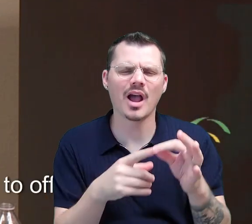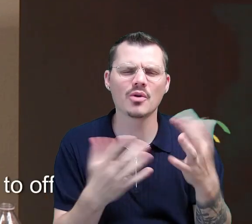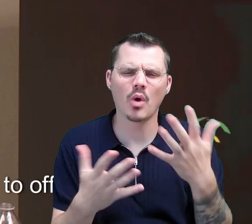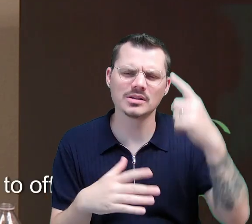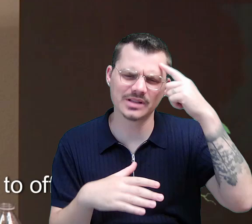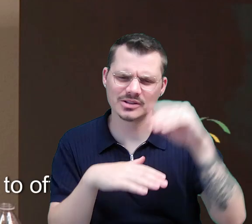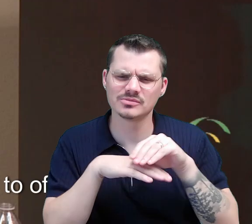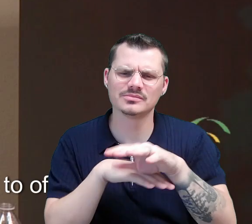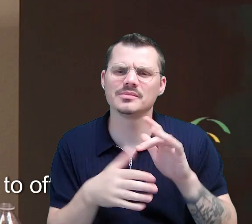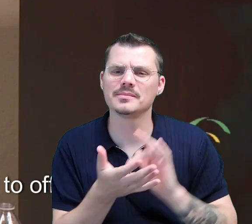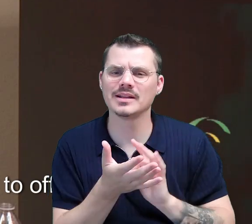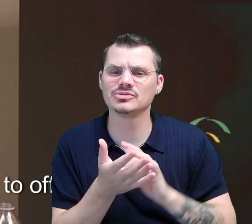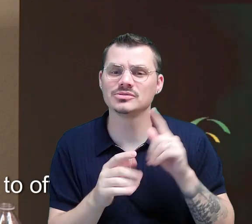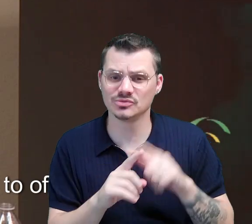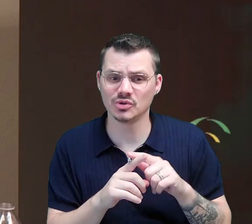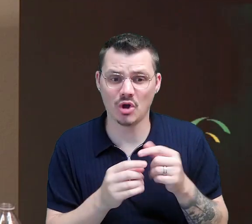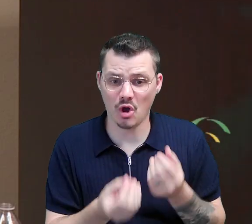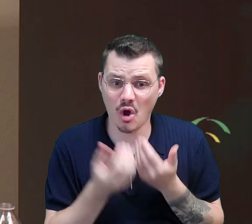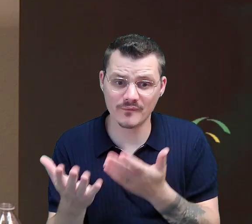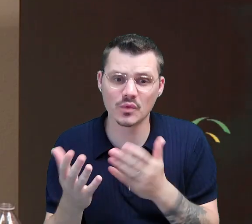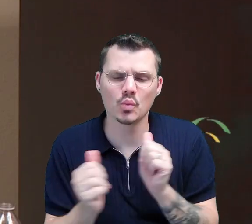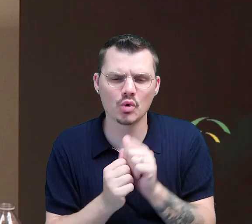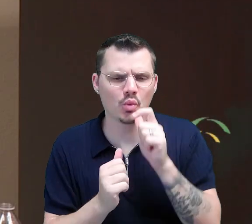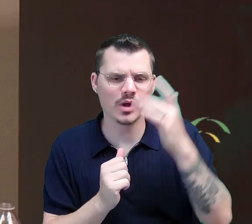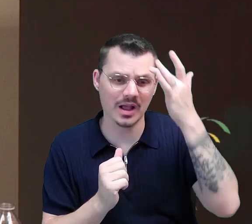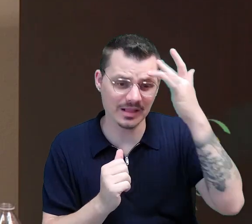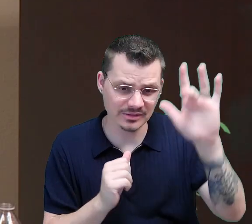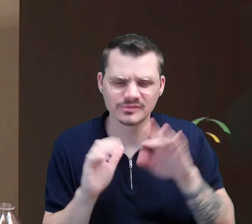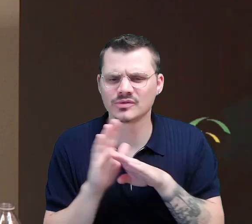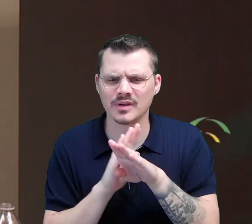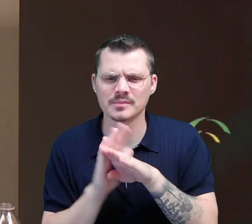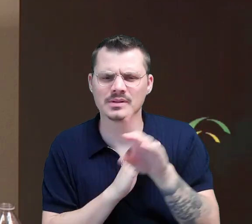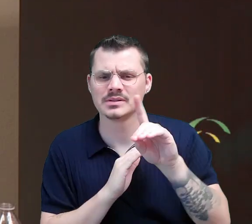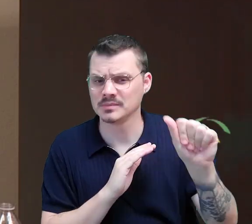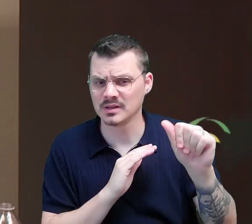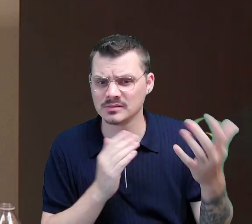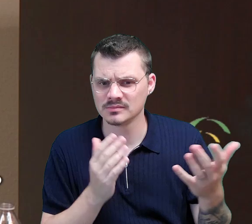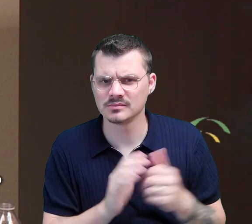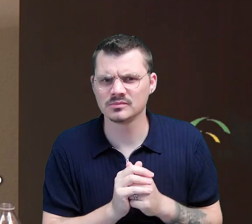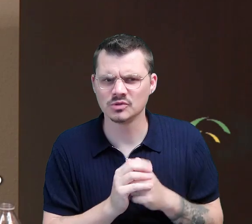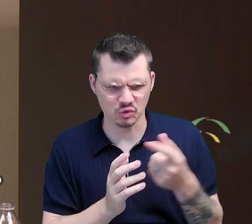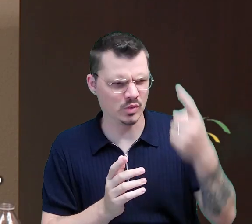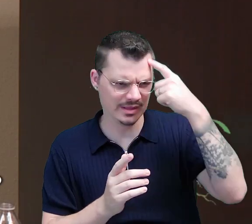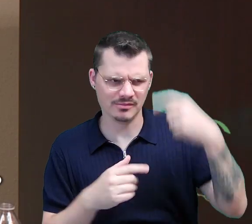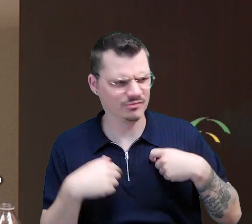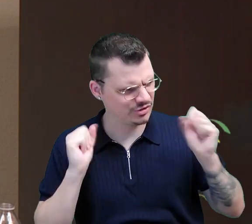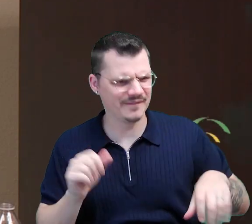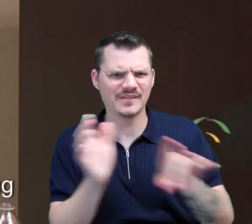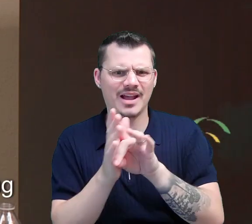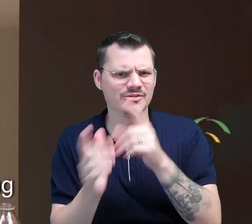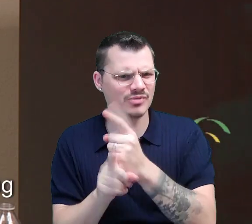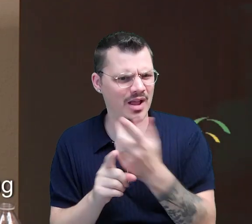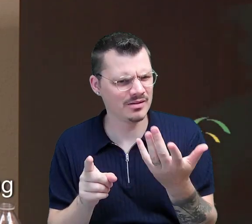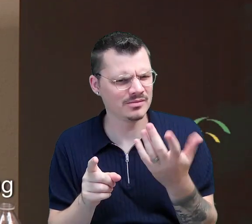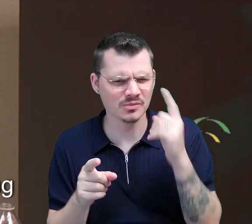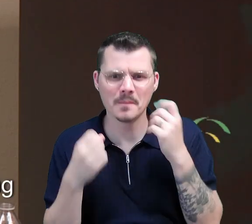what psychotropic medicines to offer to people with intellectual and developmental disabilities? You'd think there would be, right?